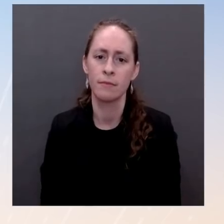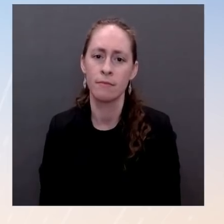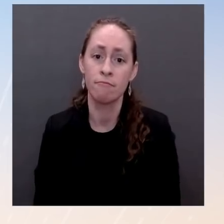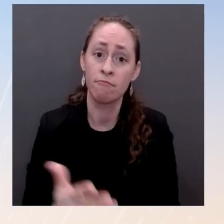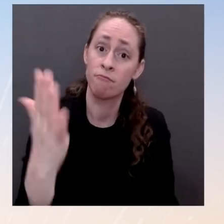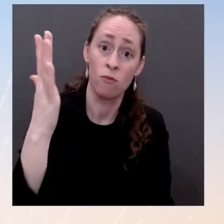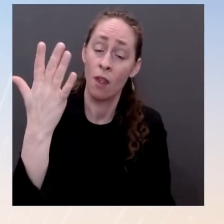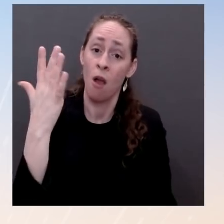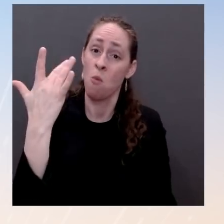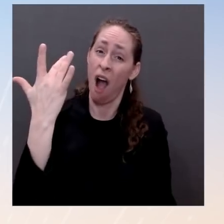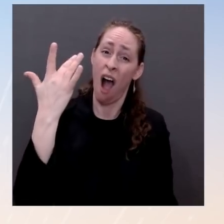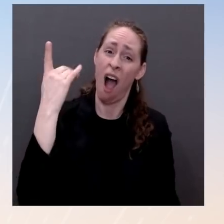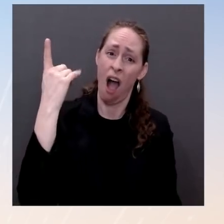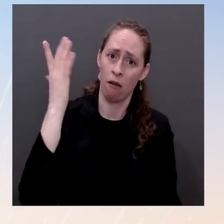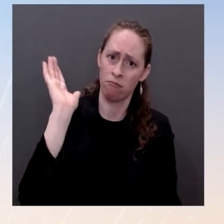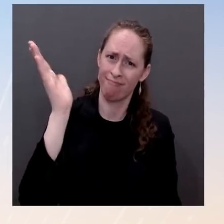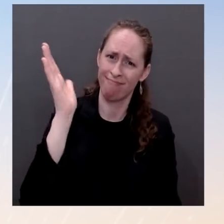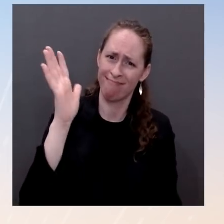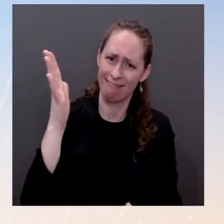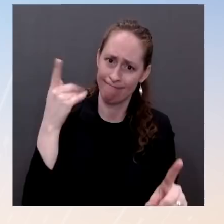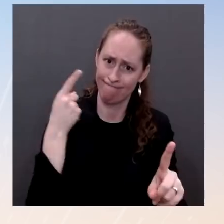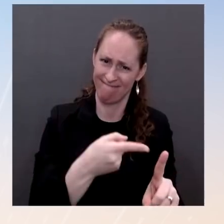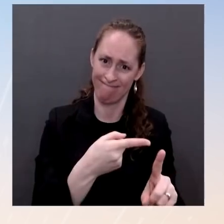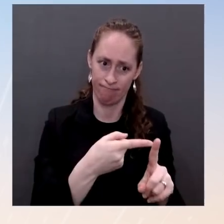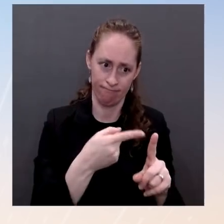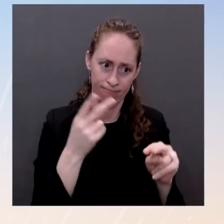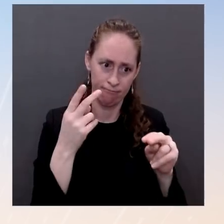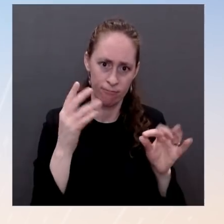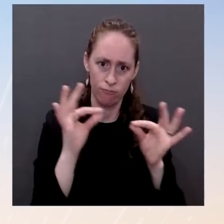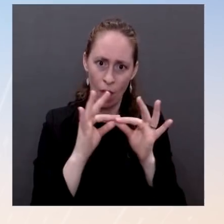rising costs, one of the ways that we can address that is by